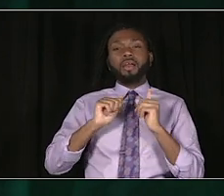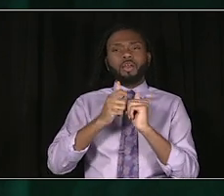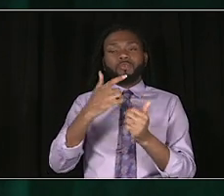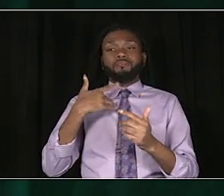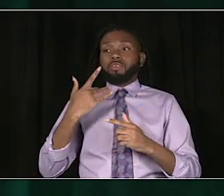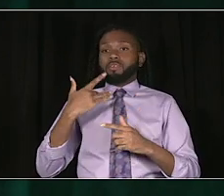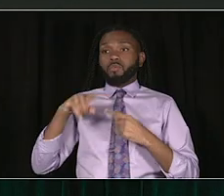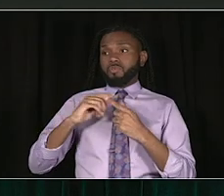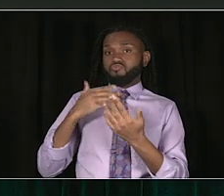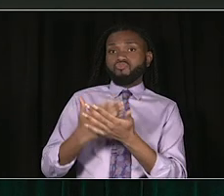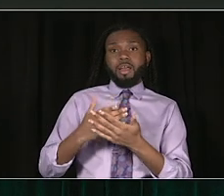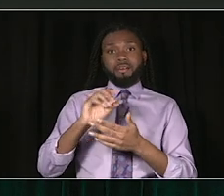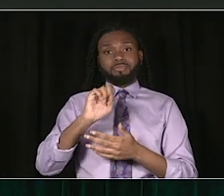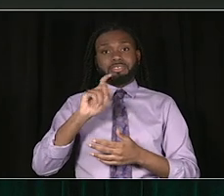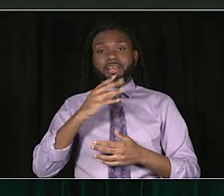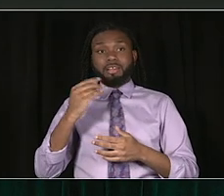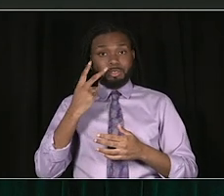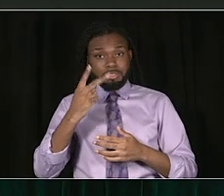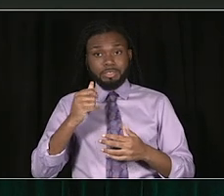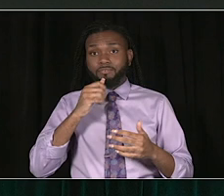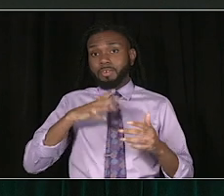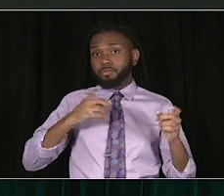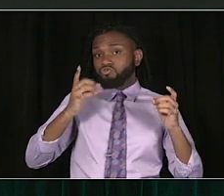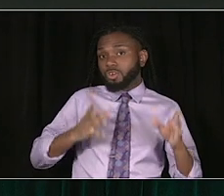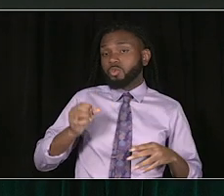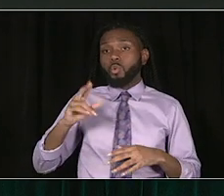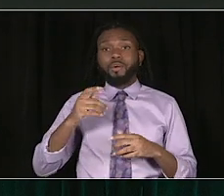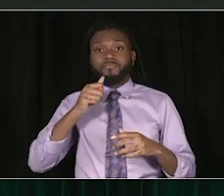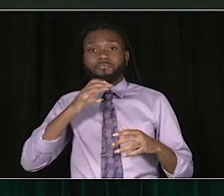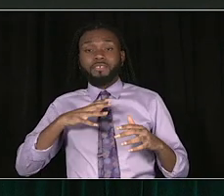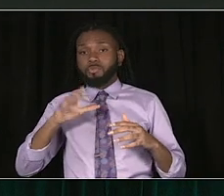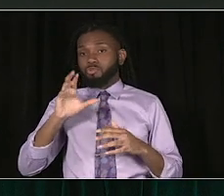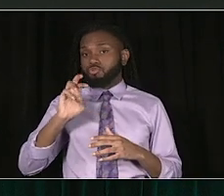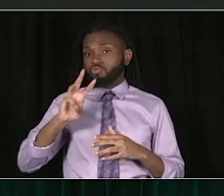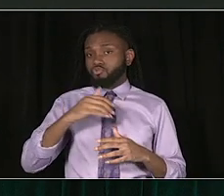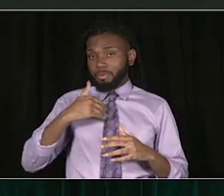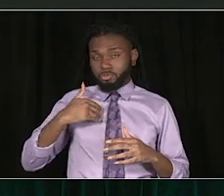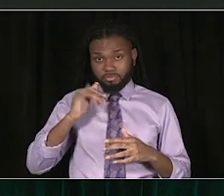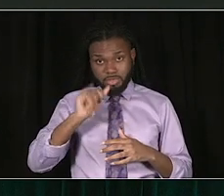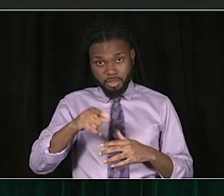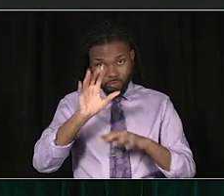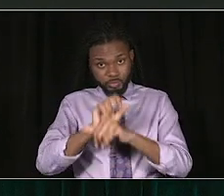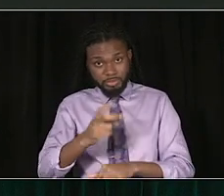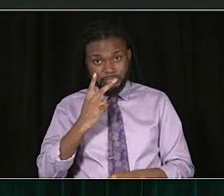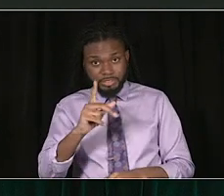set and you see a female director or female crew members? Is that something that you're used to seeing? It is